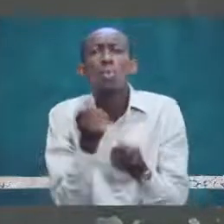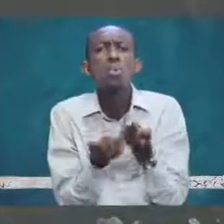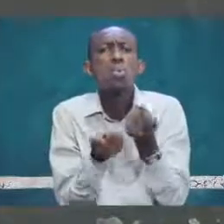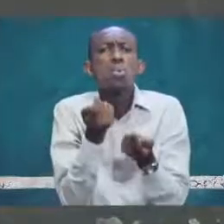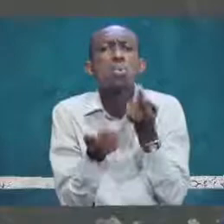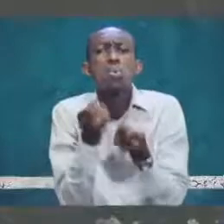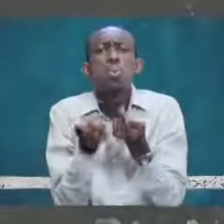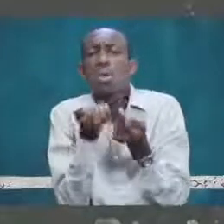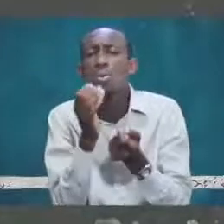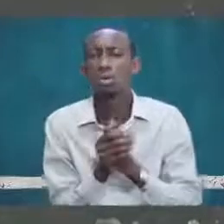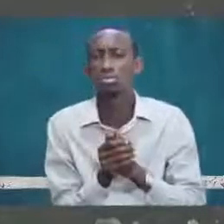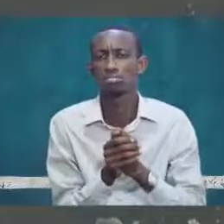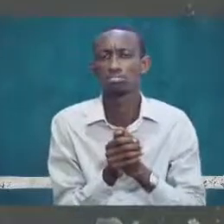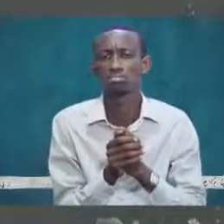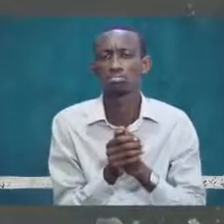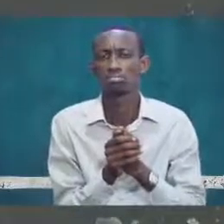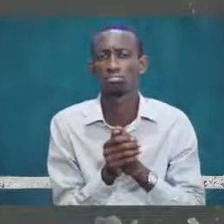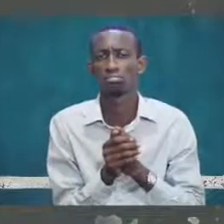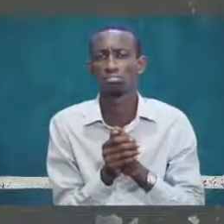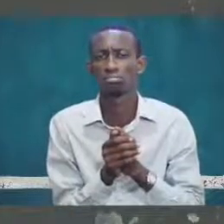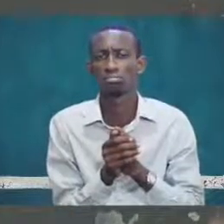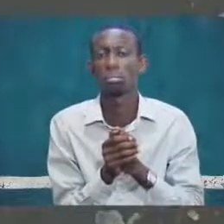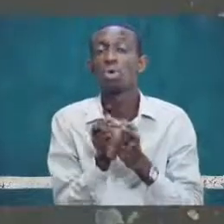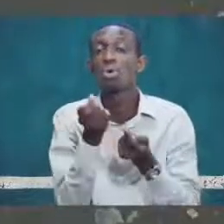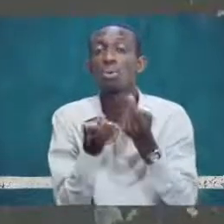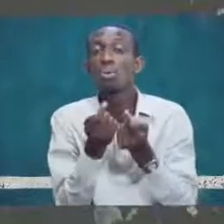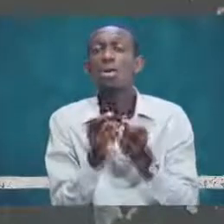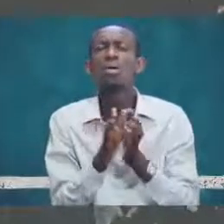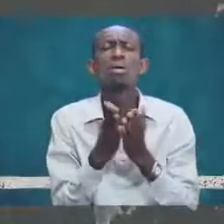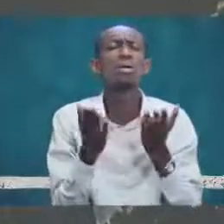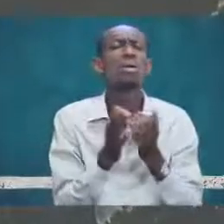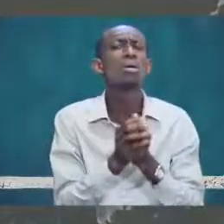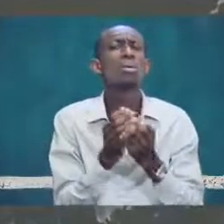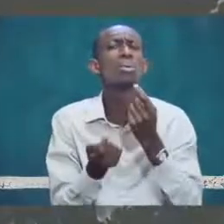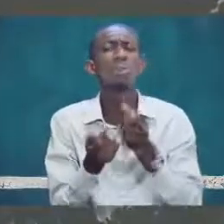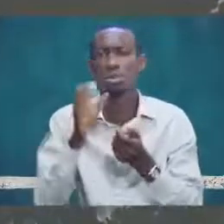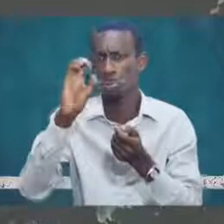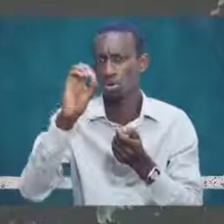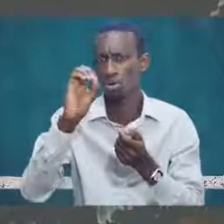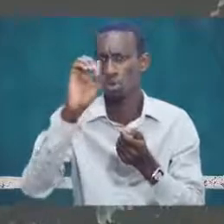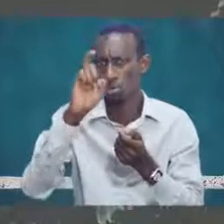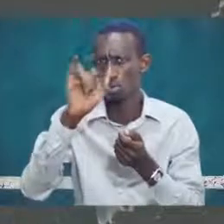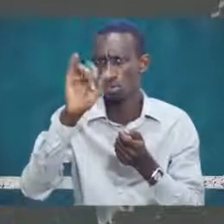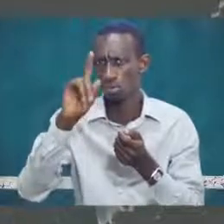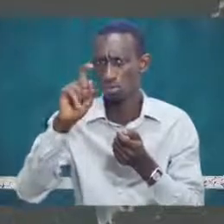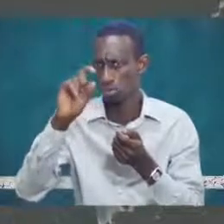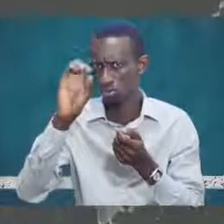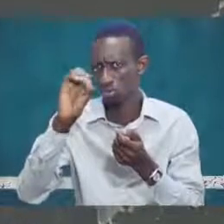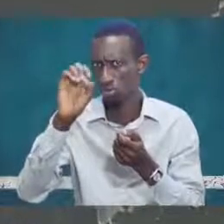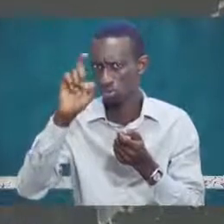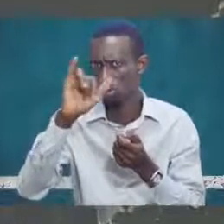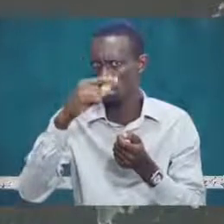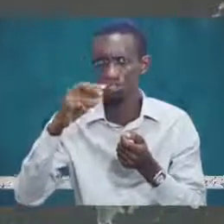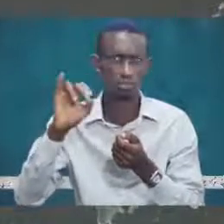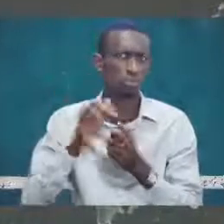a compound combines with oxygen, and we call that one combustion. I remember giving you an example